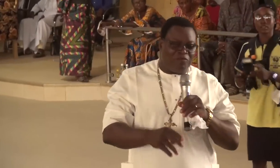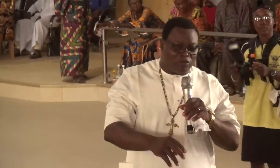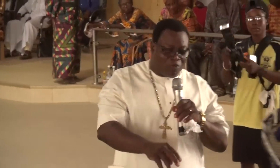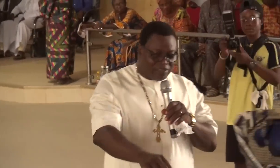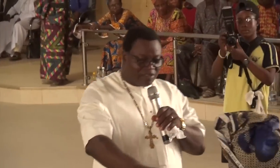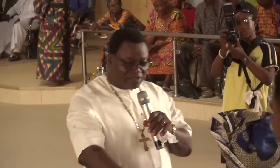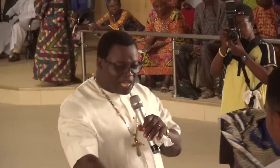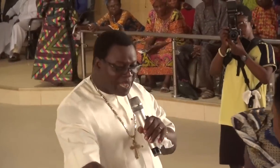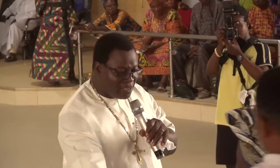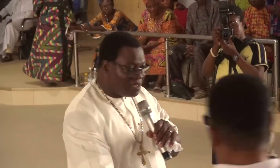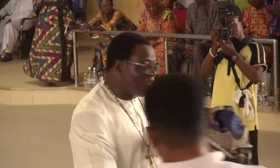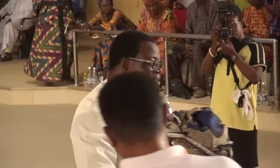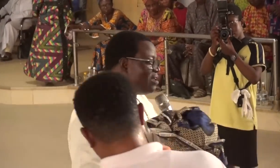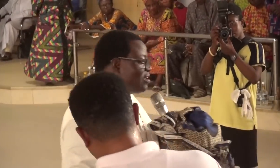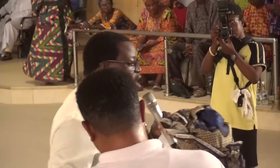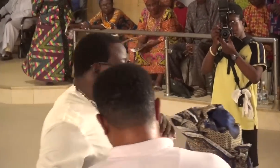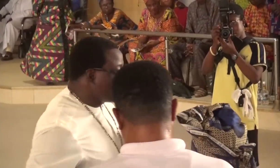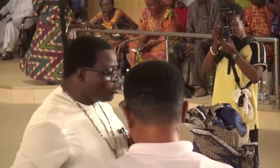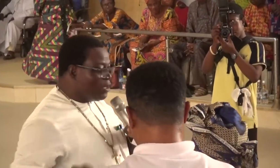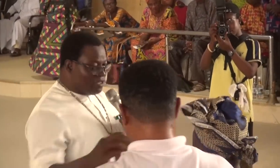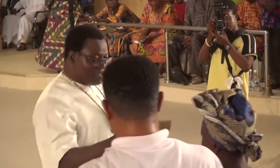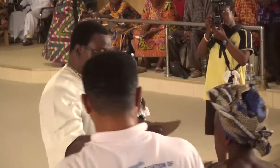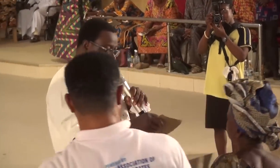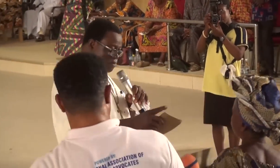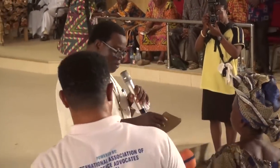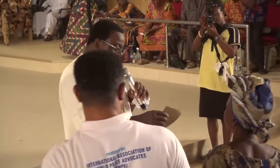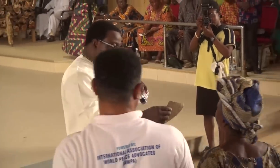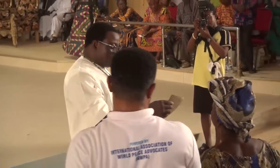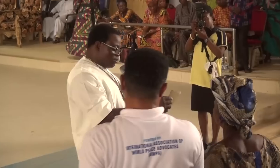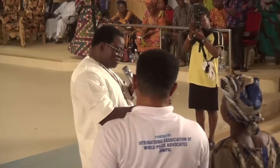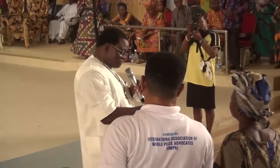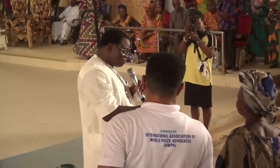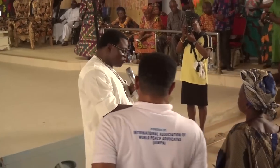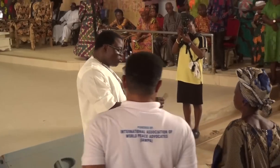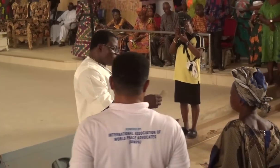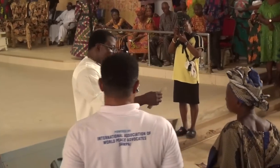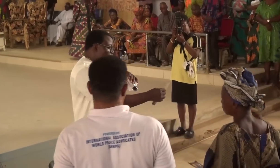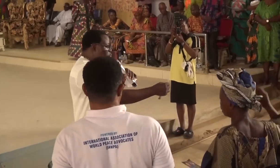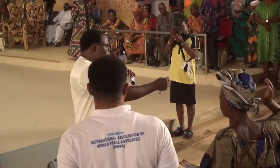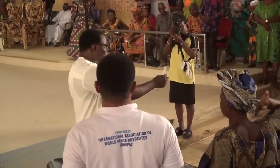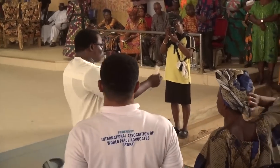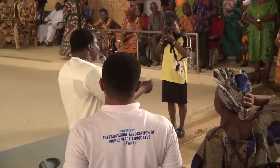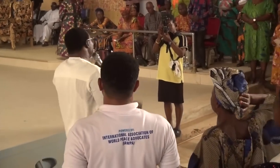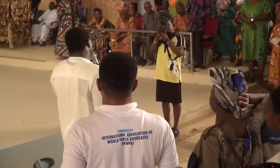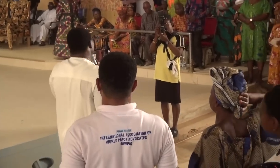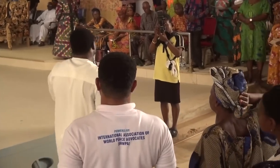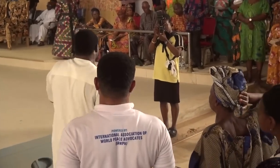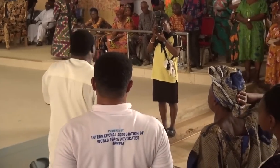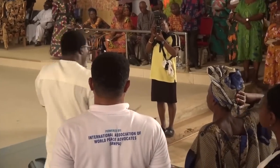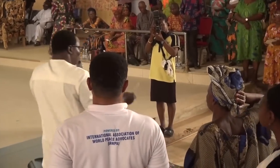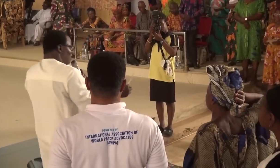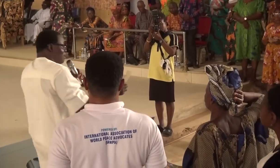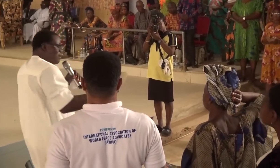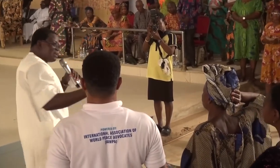Surely you are holding two photos. You will take his mama photo. No, she's a benefactor. Oh my